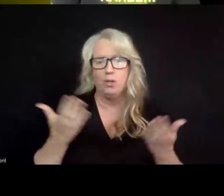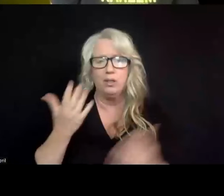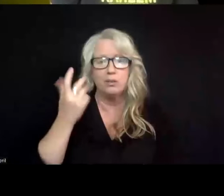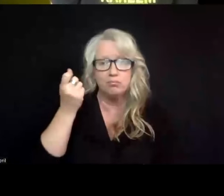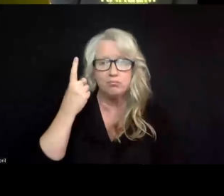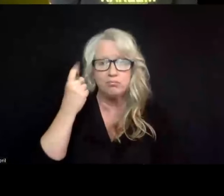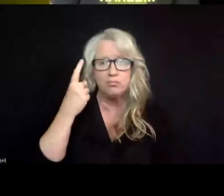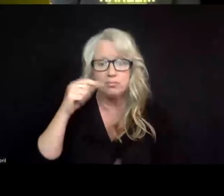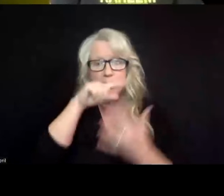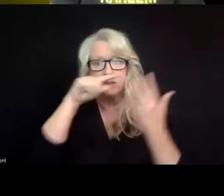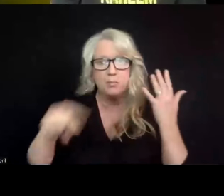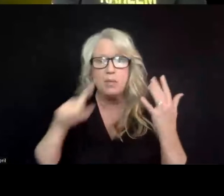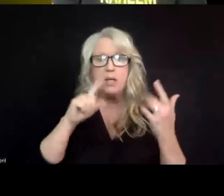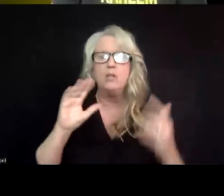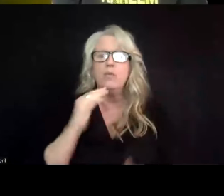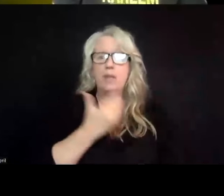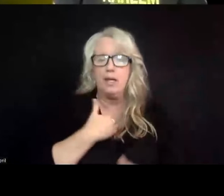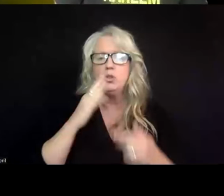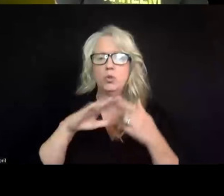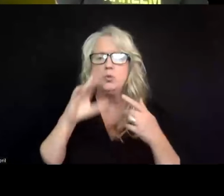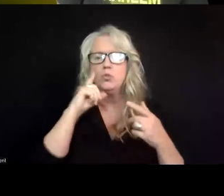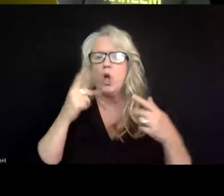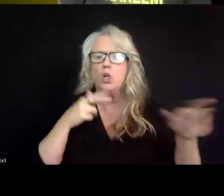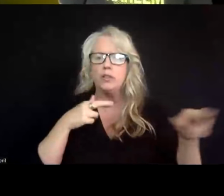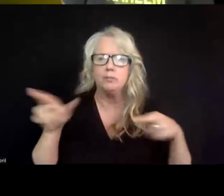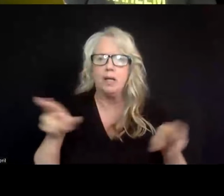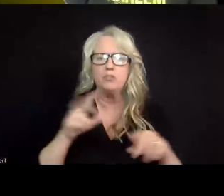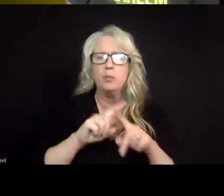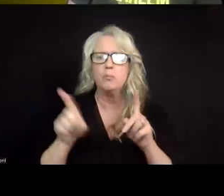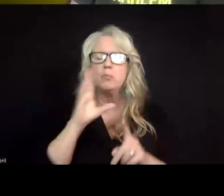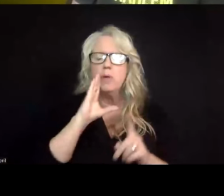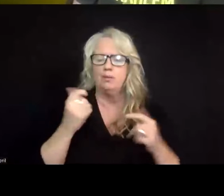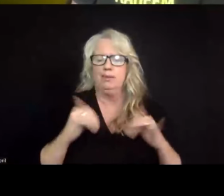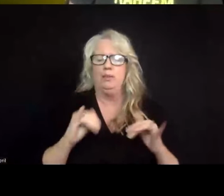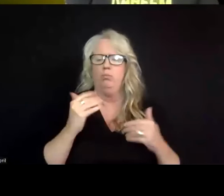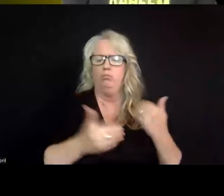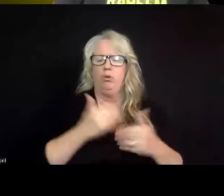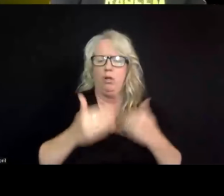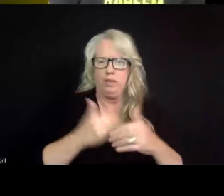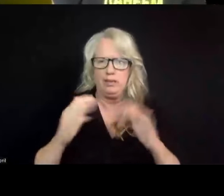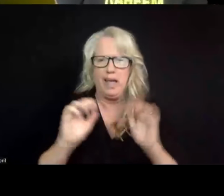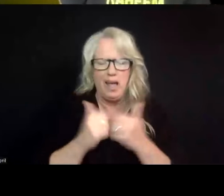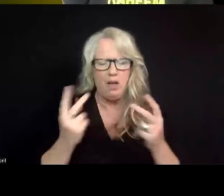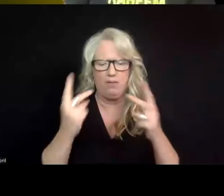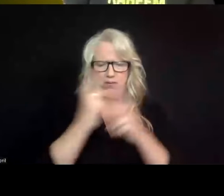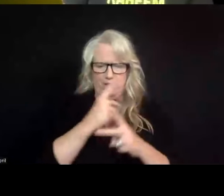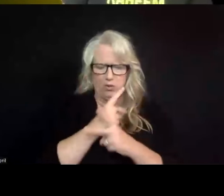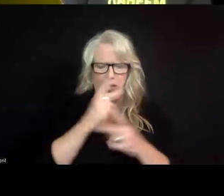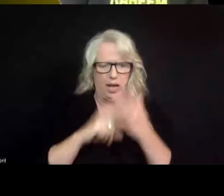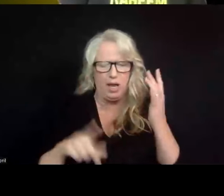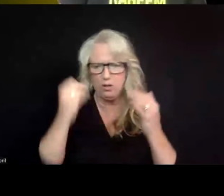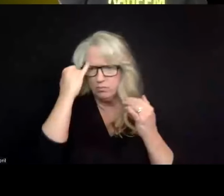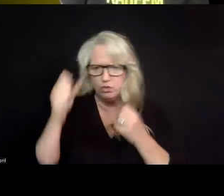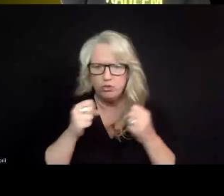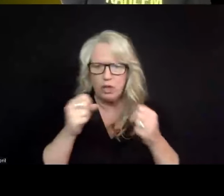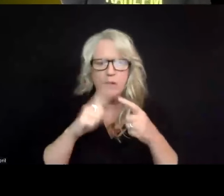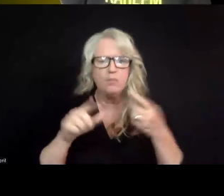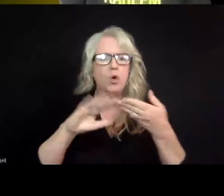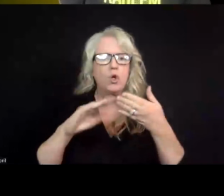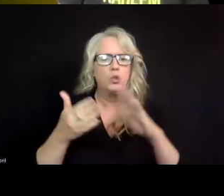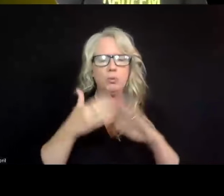them use our dispatching app Patch, but some of them are still in the process of figuring out their strategy for community